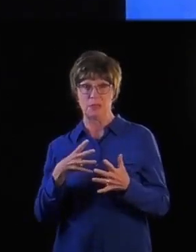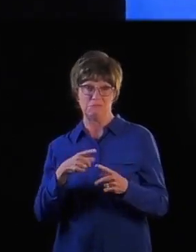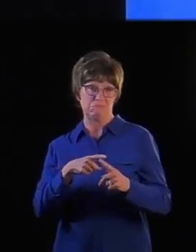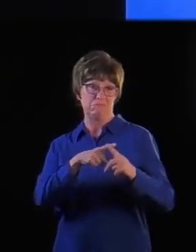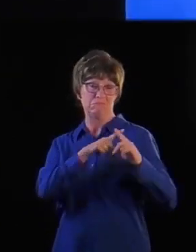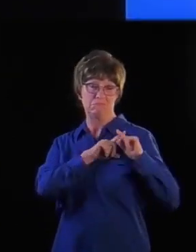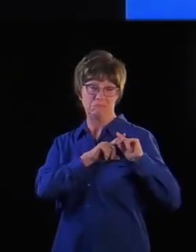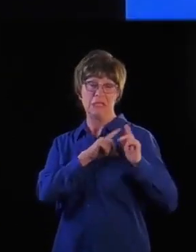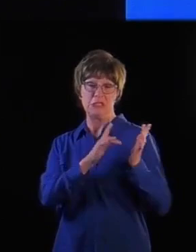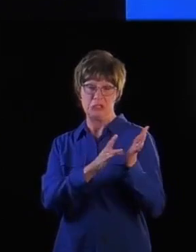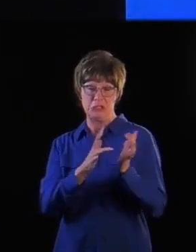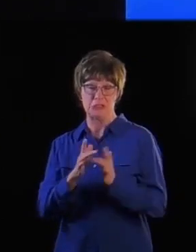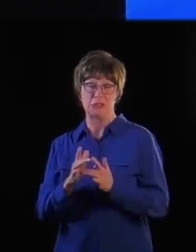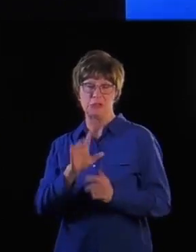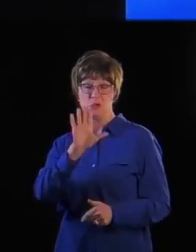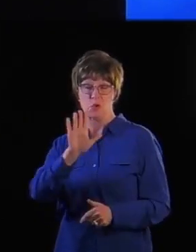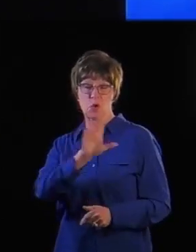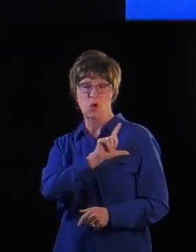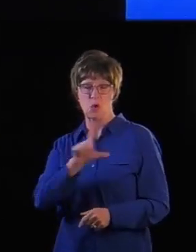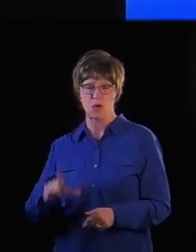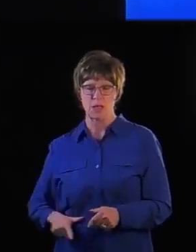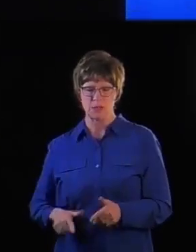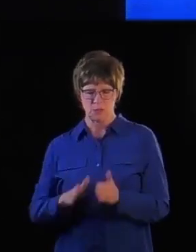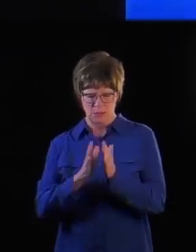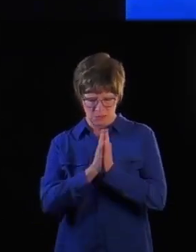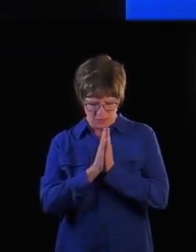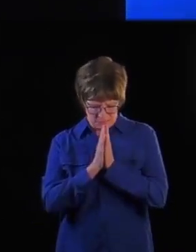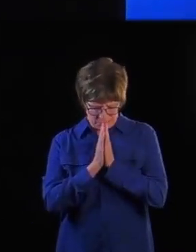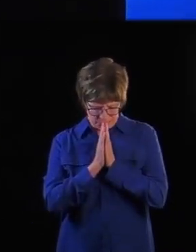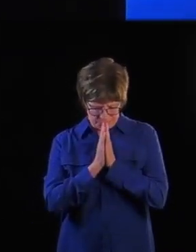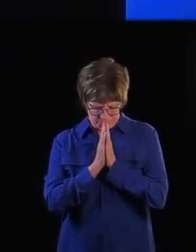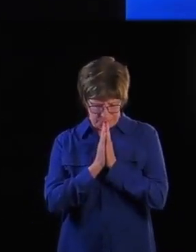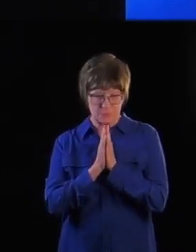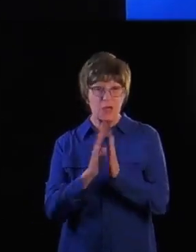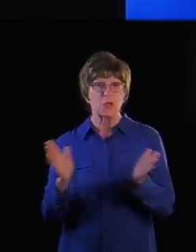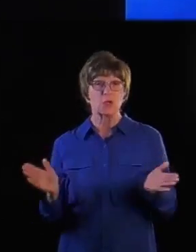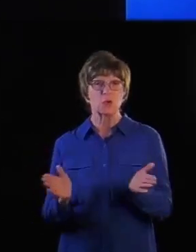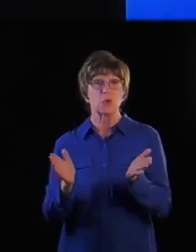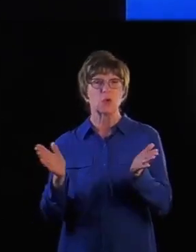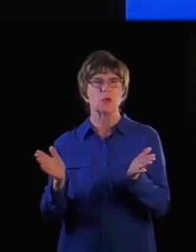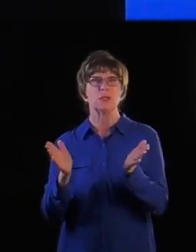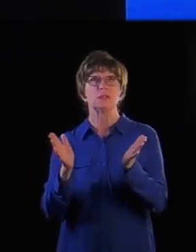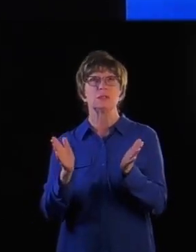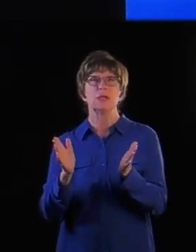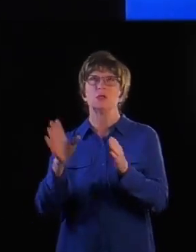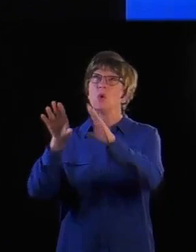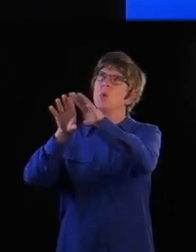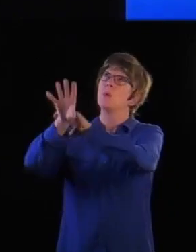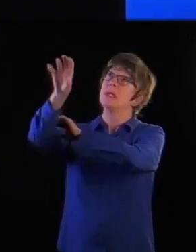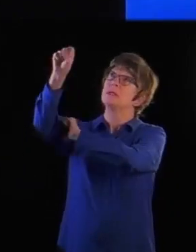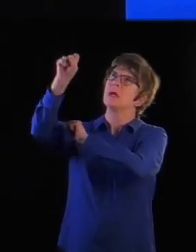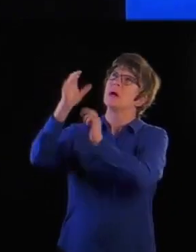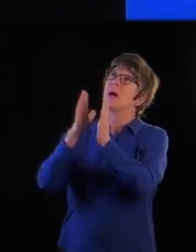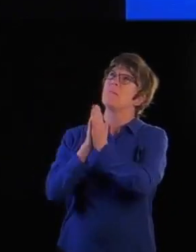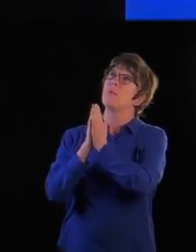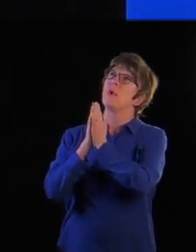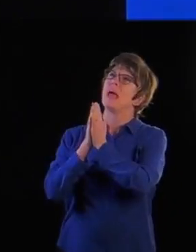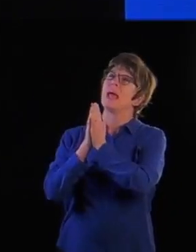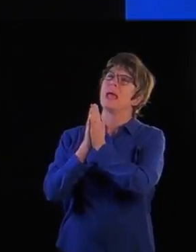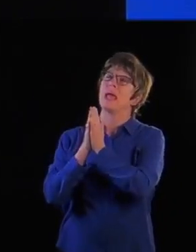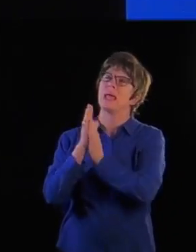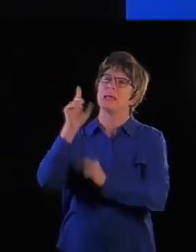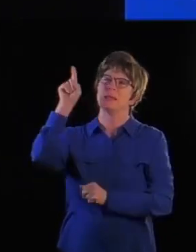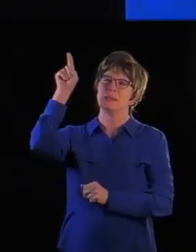Lord, as we just bow in this moment, I would encourage you to reach out to him and to pray this prayer. Pray